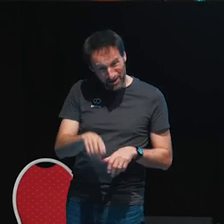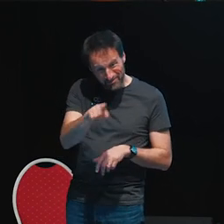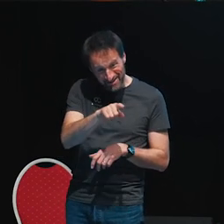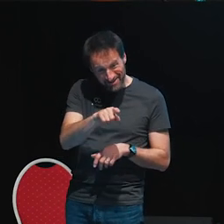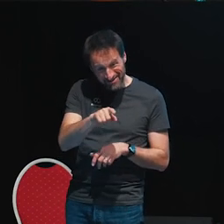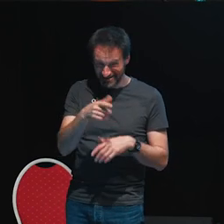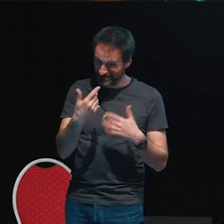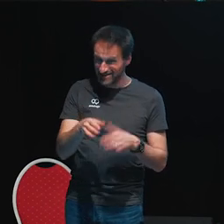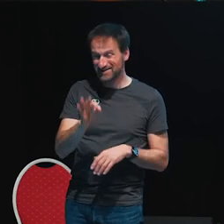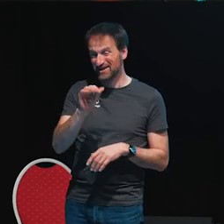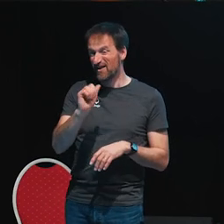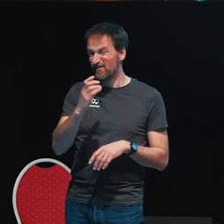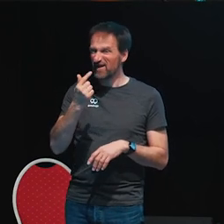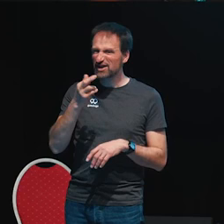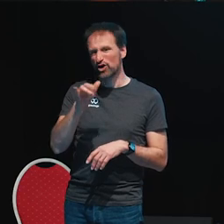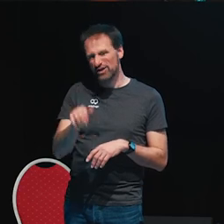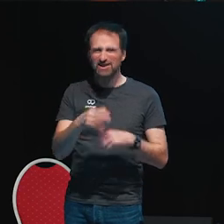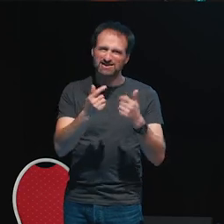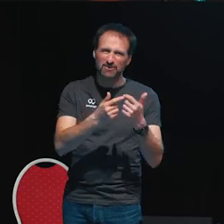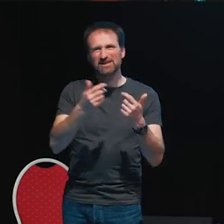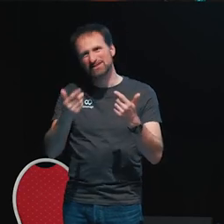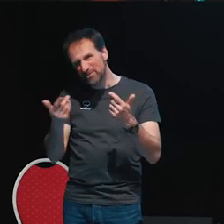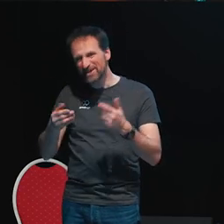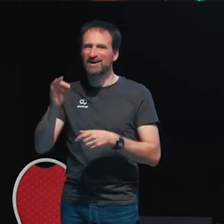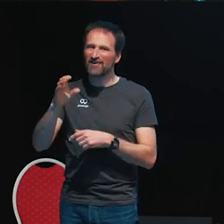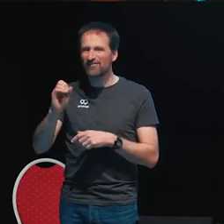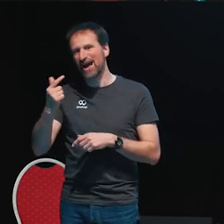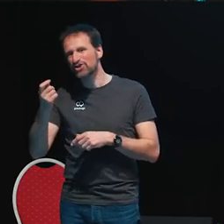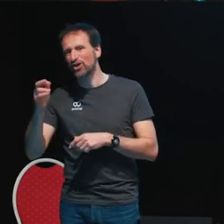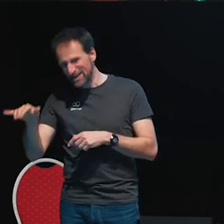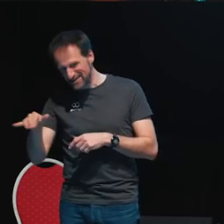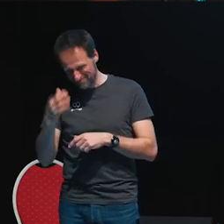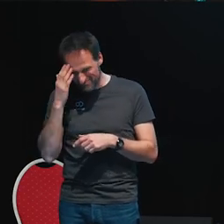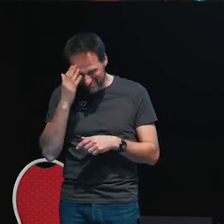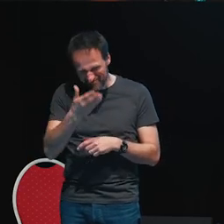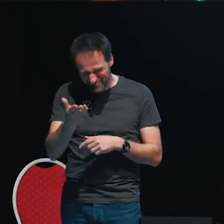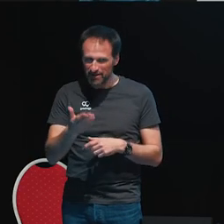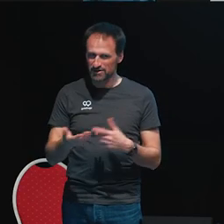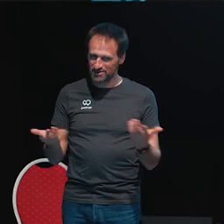like a something something factory factory? Yes, you know, you get it. So